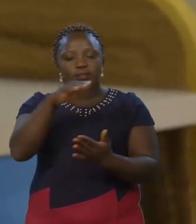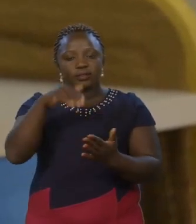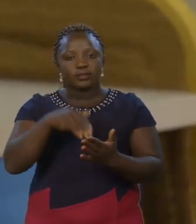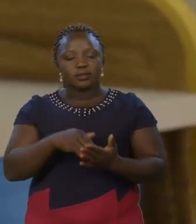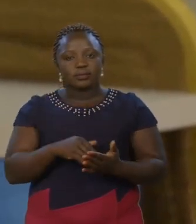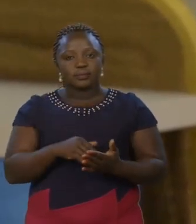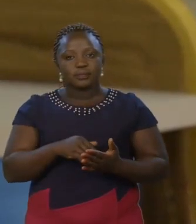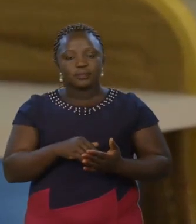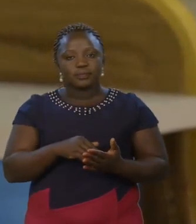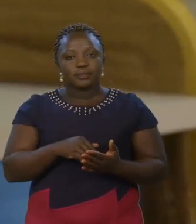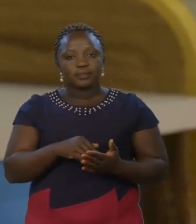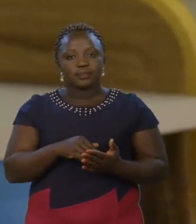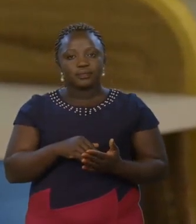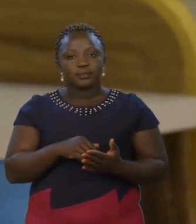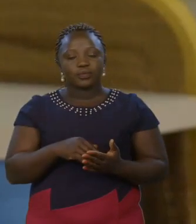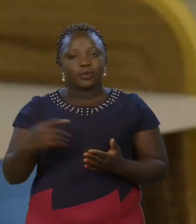the center.